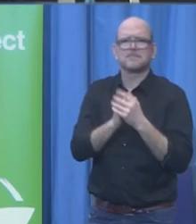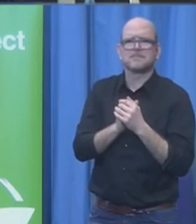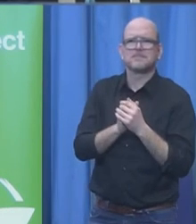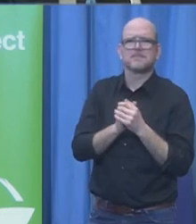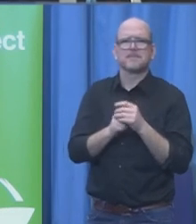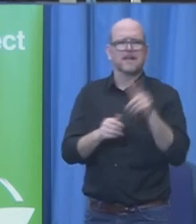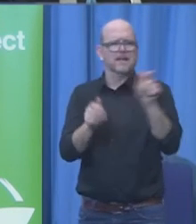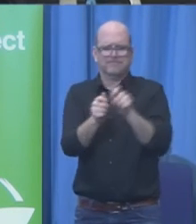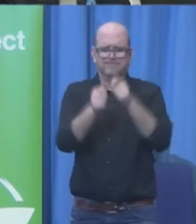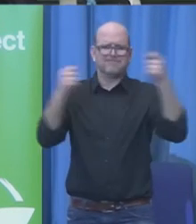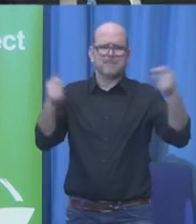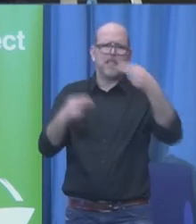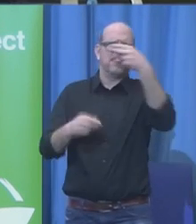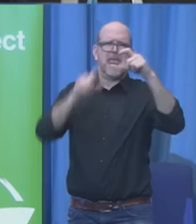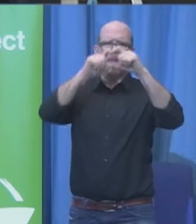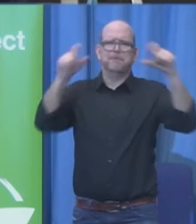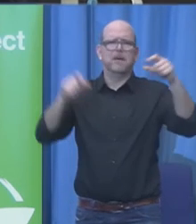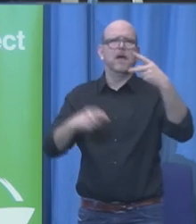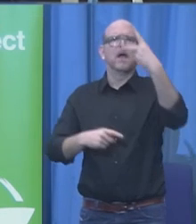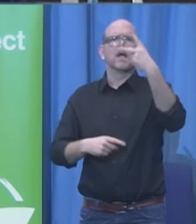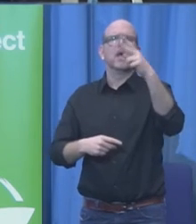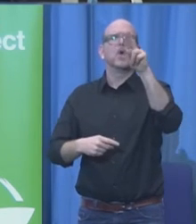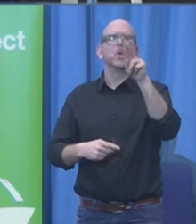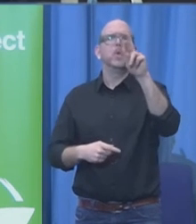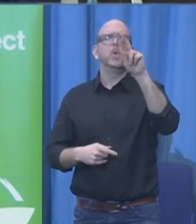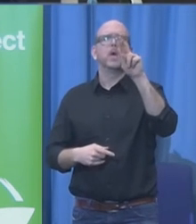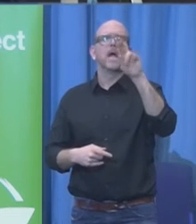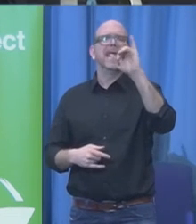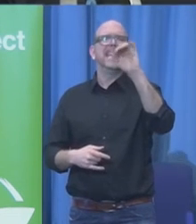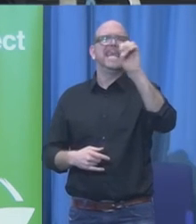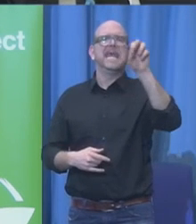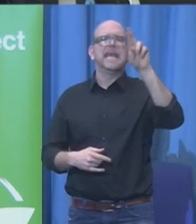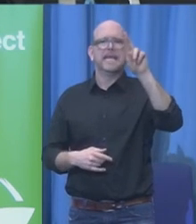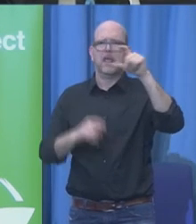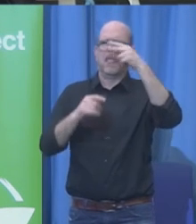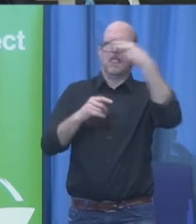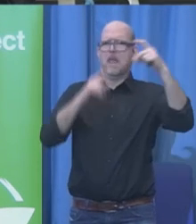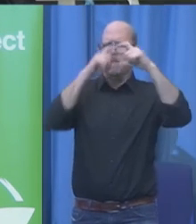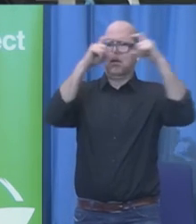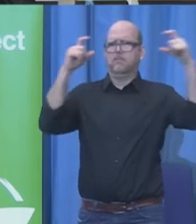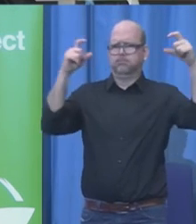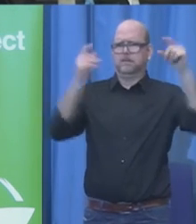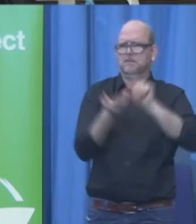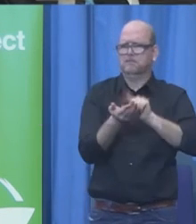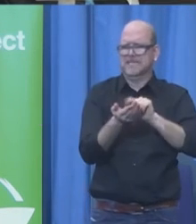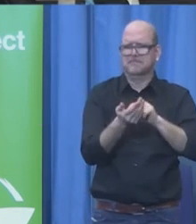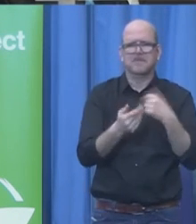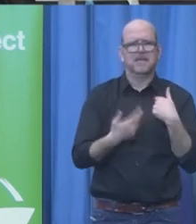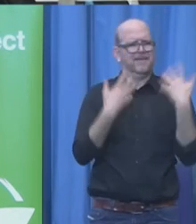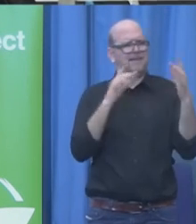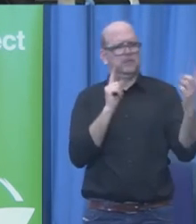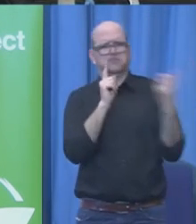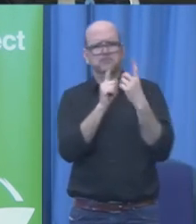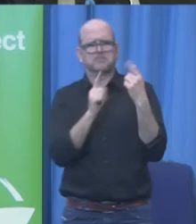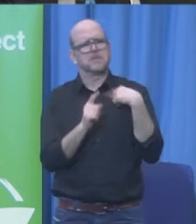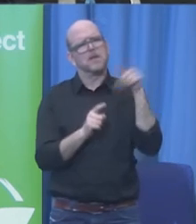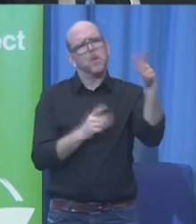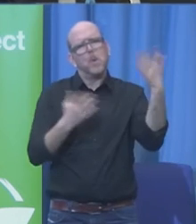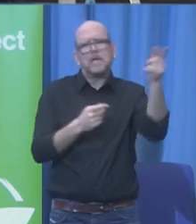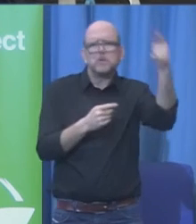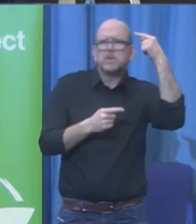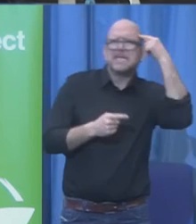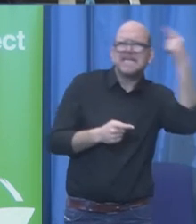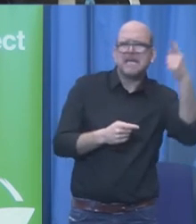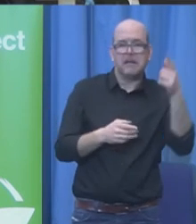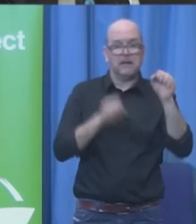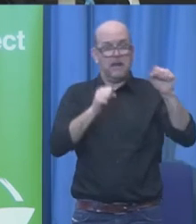then first they didn't want, but later on they said, okay, let's try it.